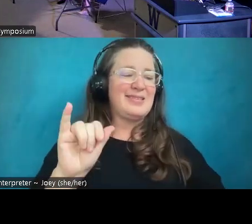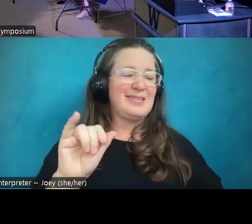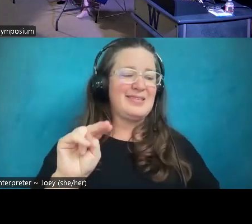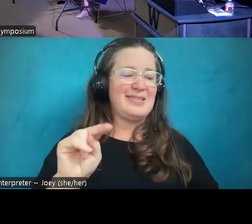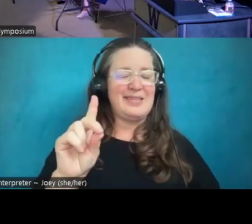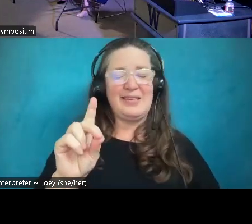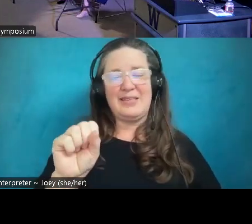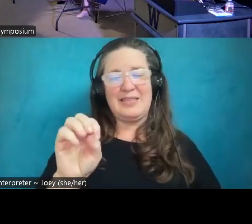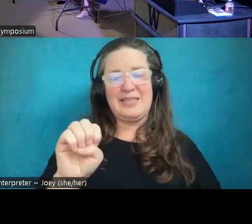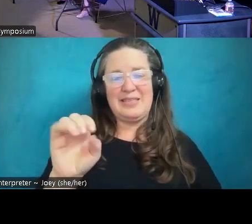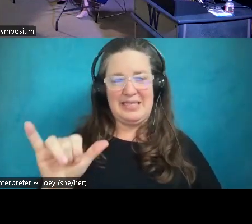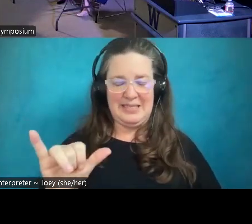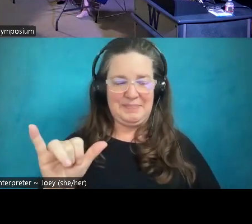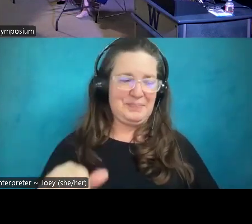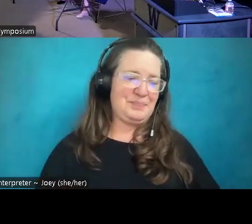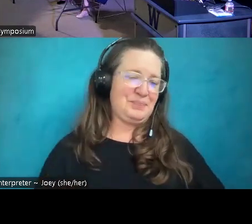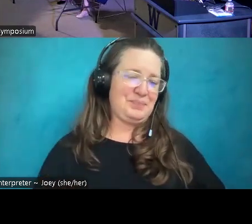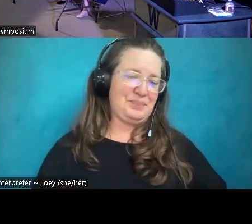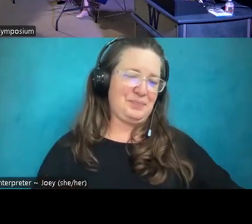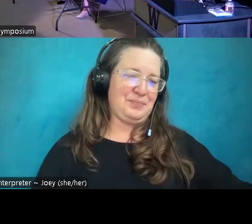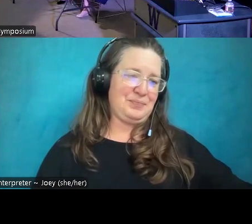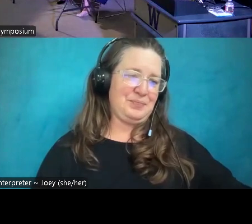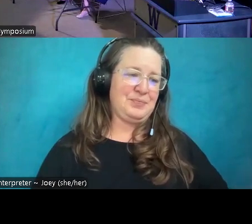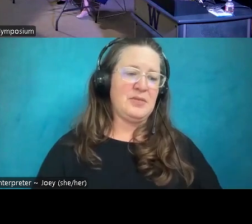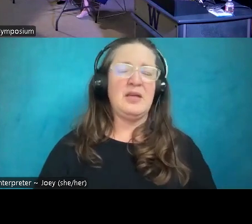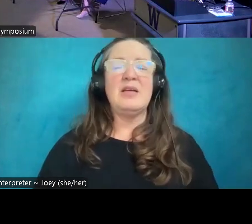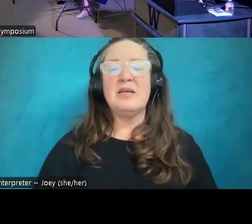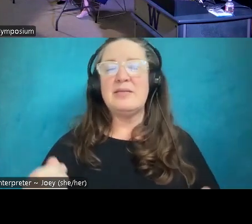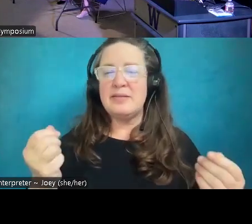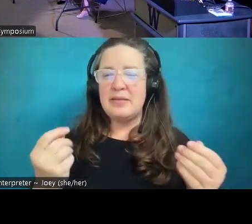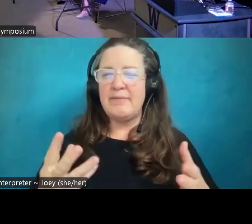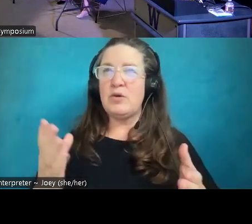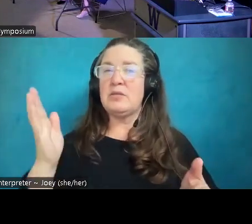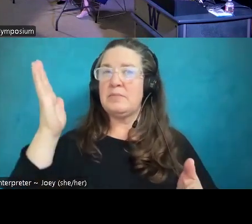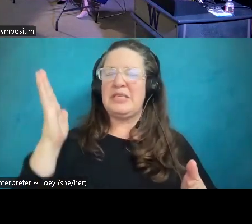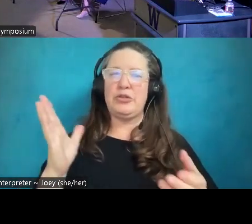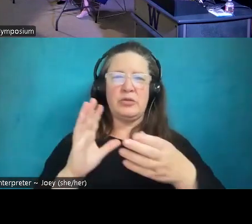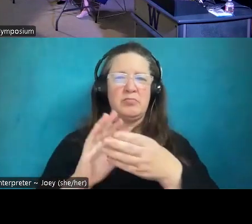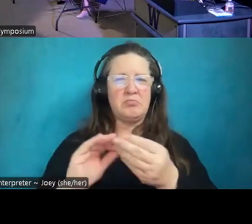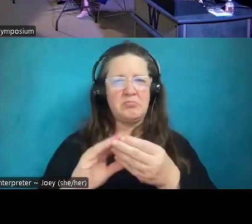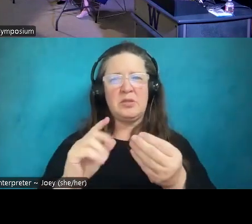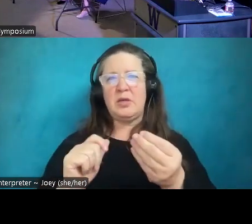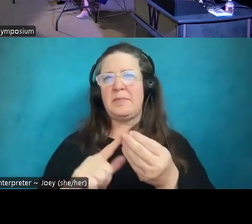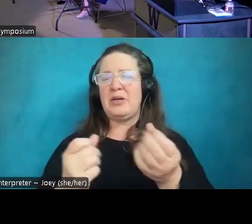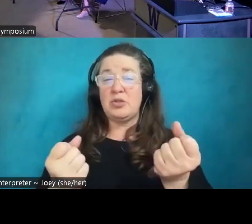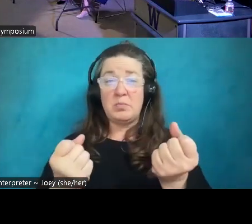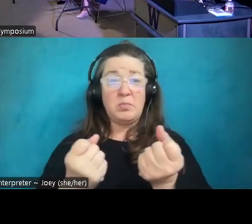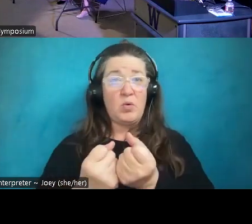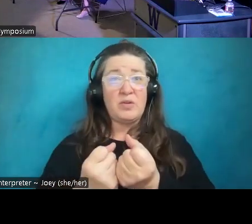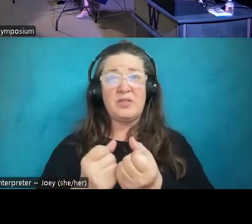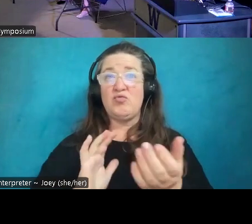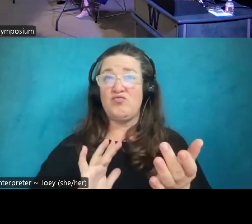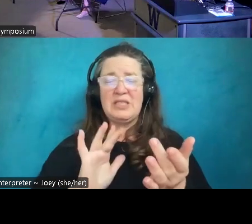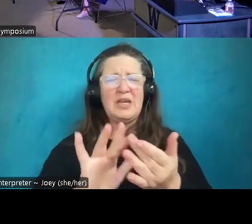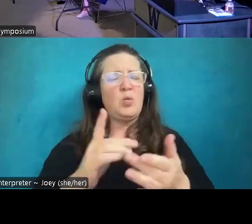the audience is: I hear speakers talk a lot about support and reaching out. What if you are completely isolated, no